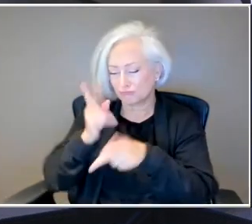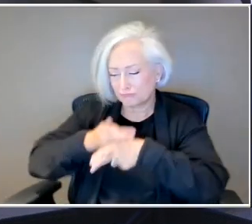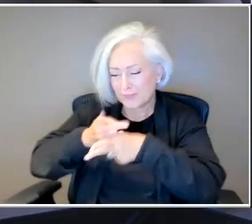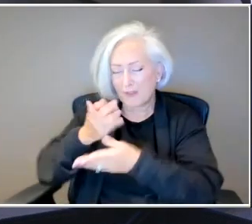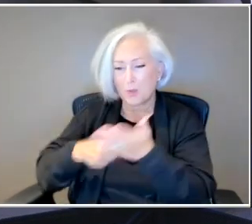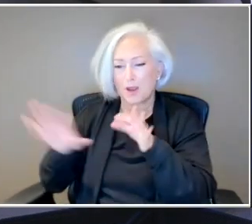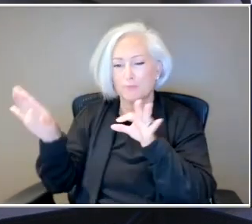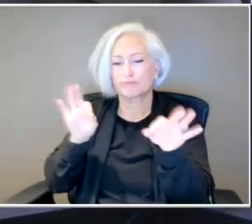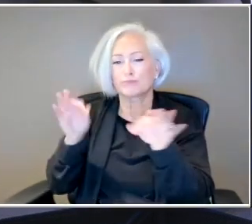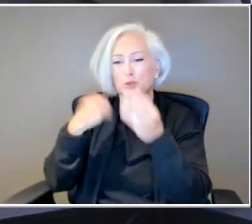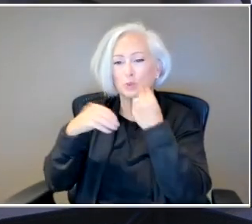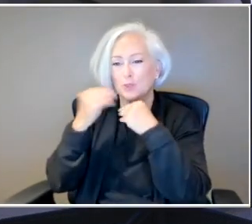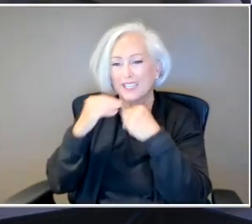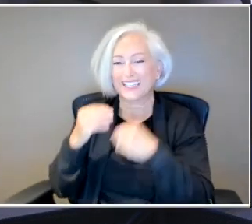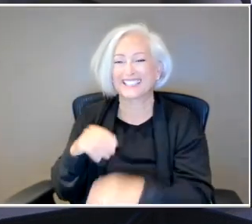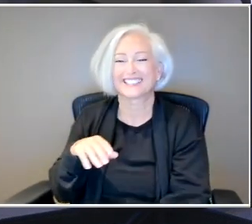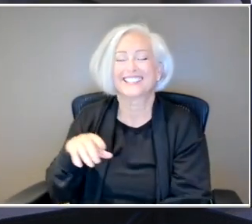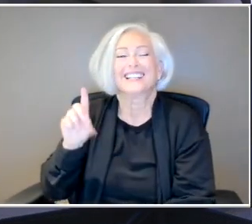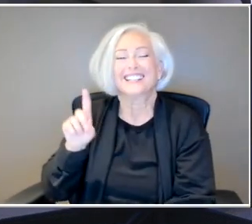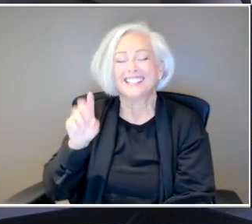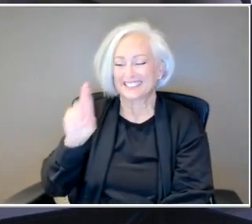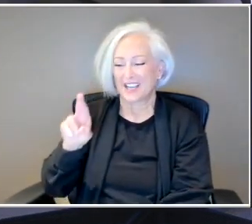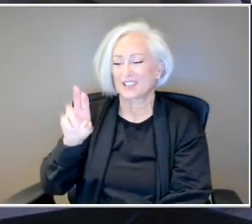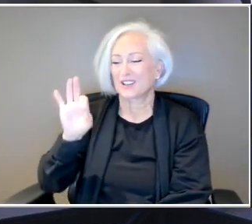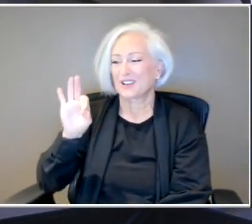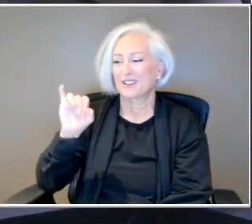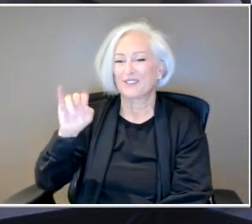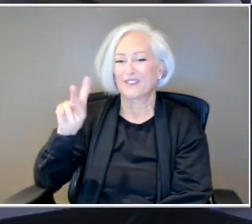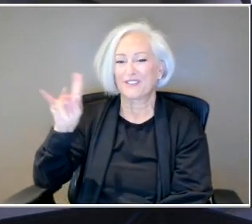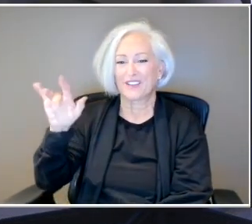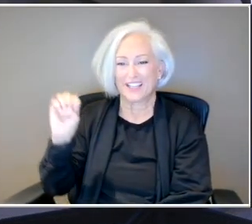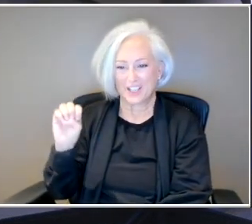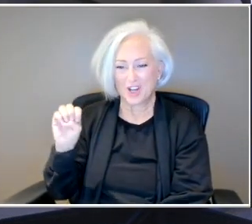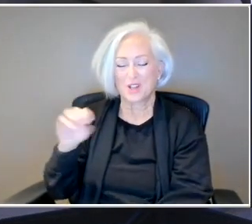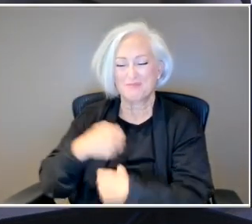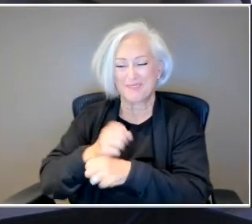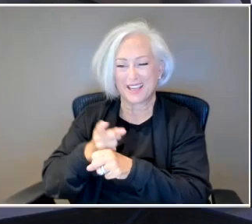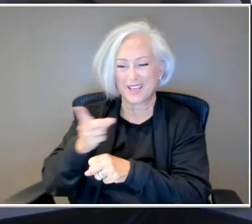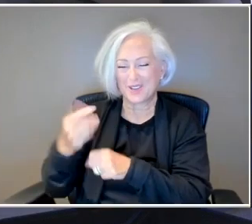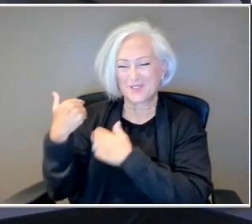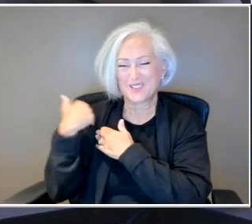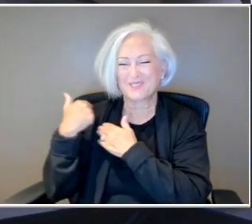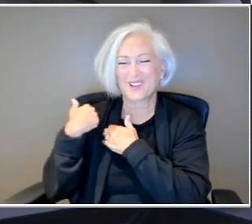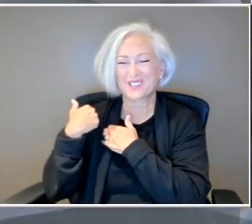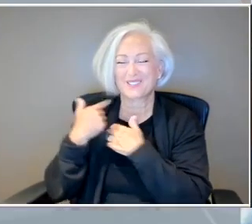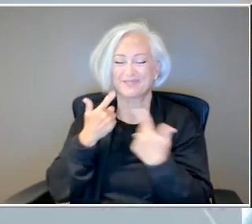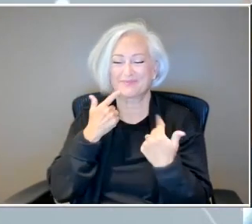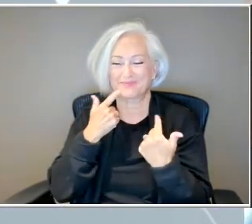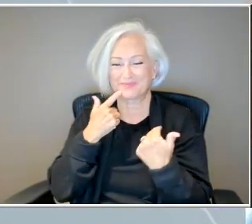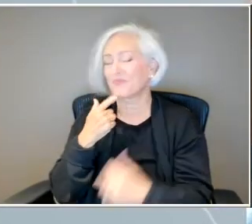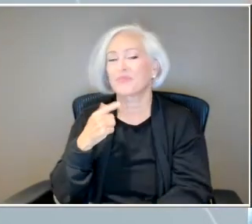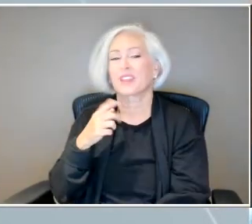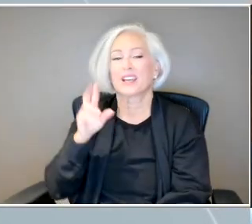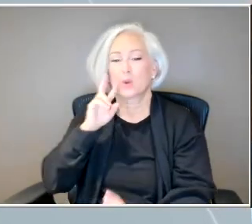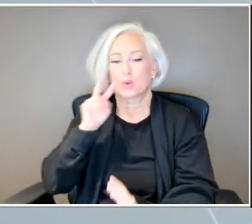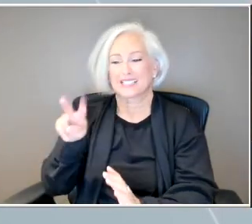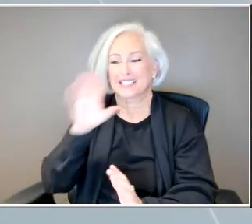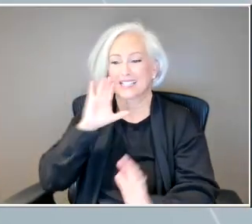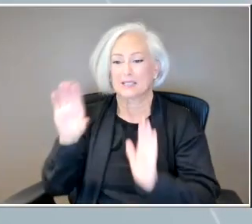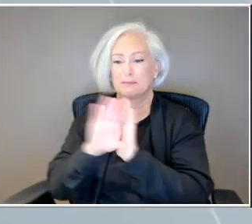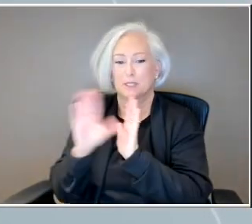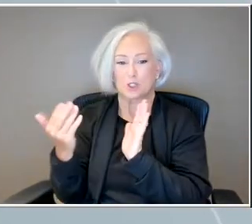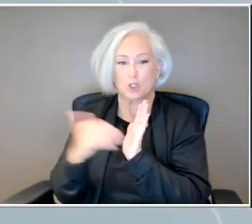queen of accountability. So I want to look at those photos again, if we can, because I think a lot of viewers might think that Cynthia doesn't